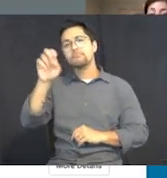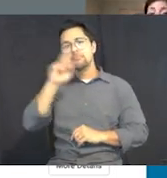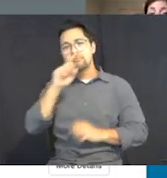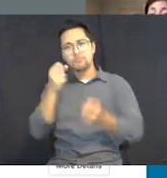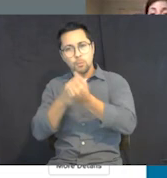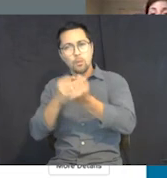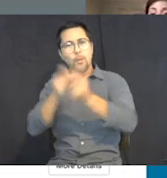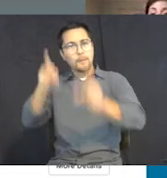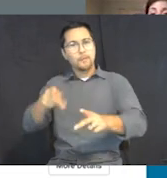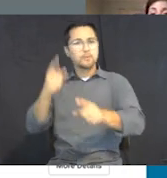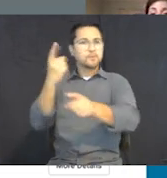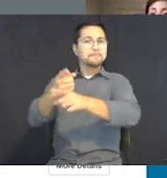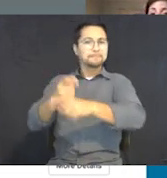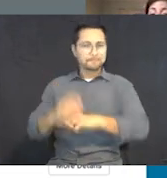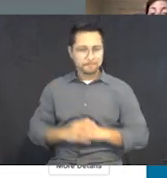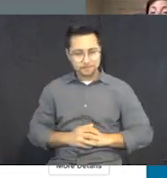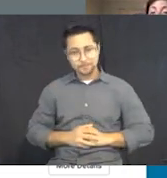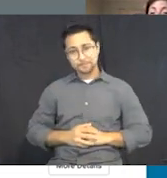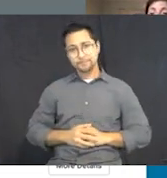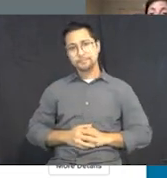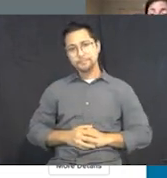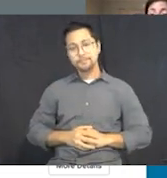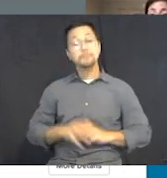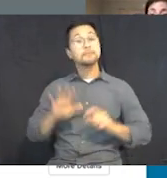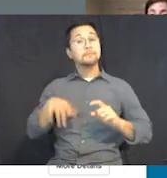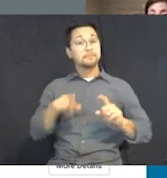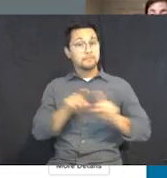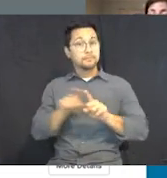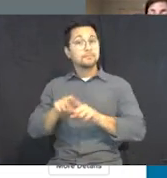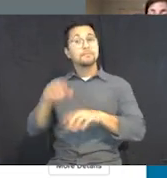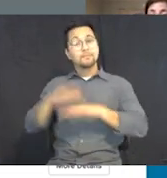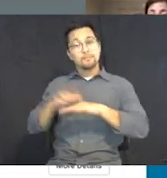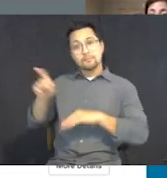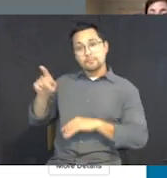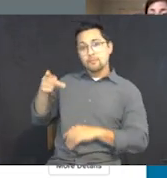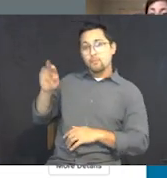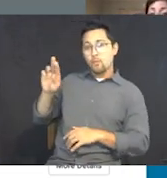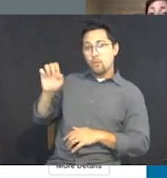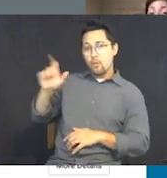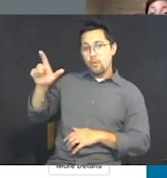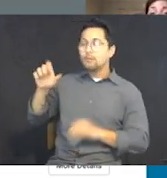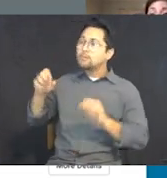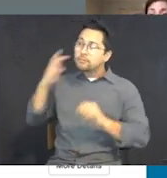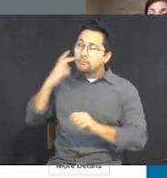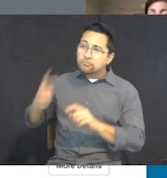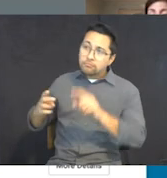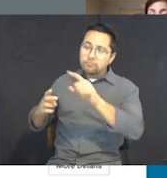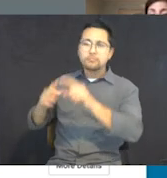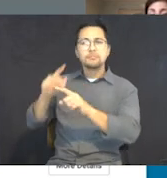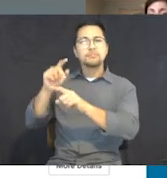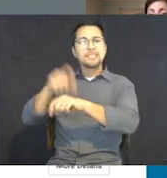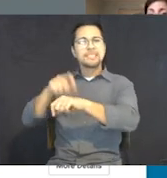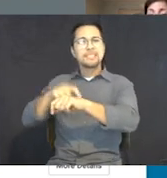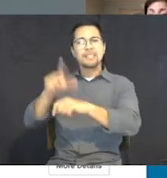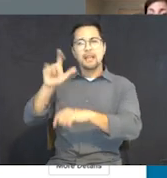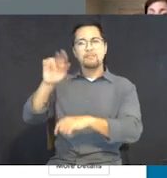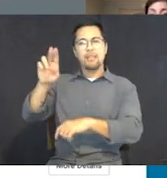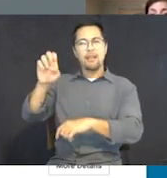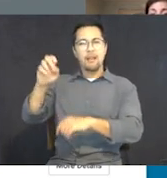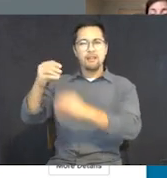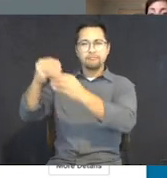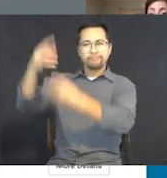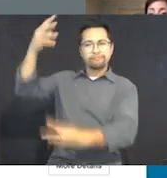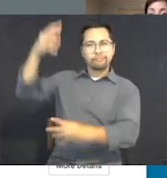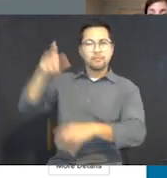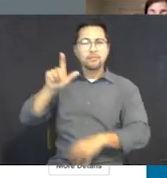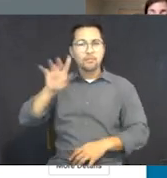sensors. Like I said, the technology is always passively monitoring activity. And you don't need to know every single time the door